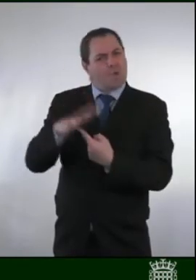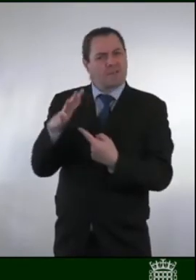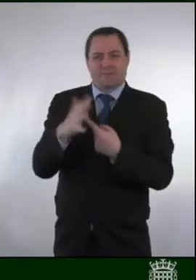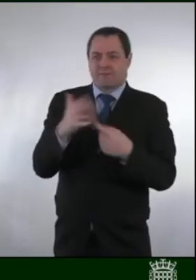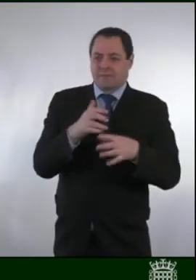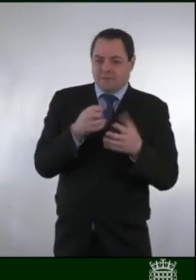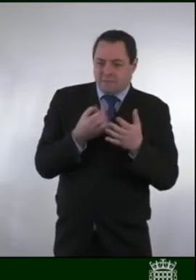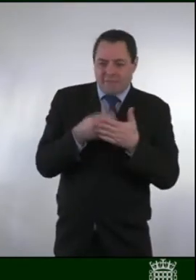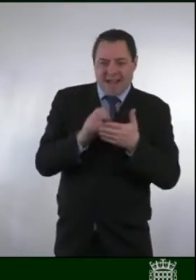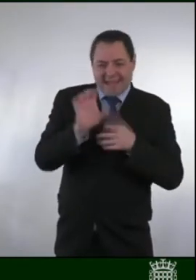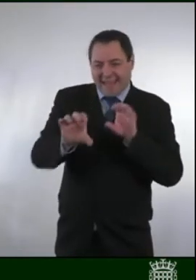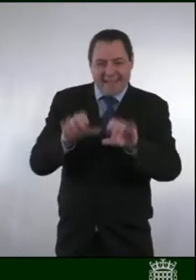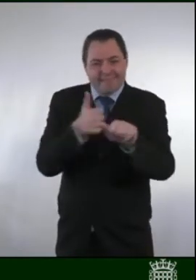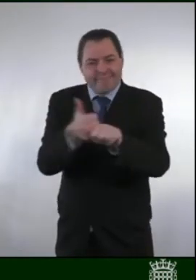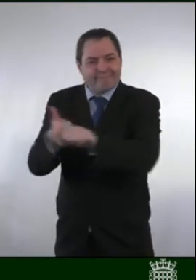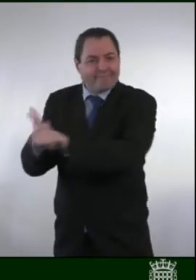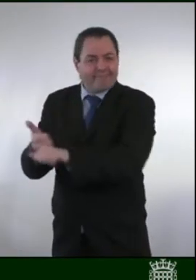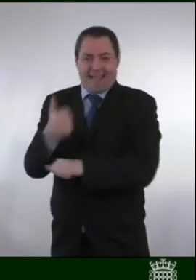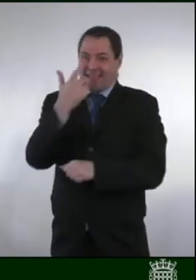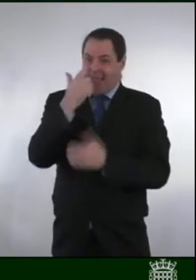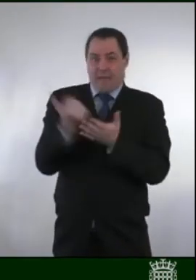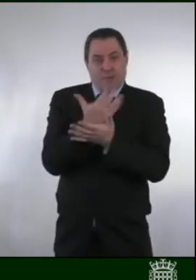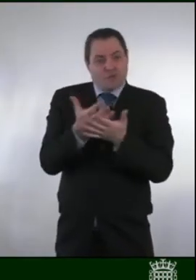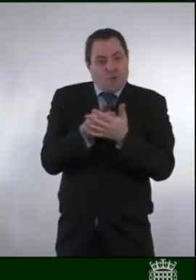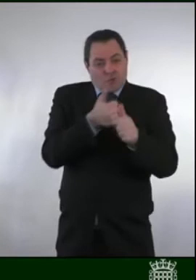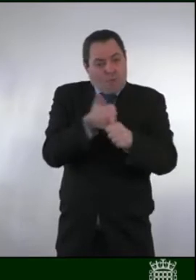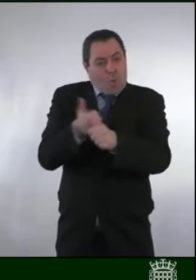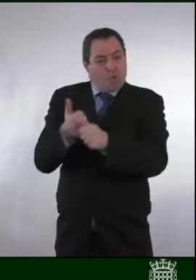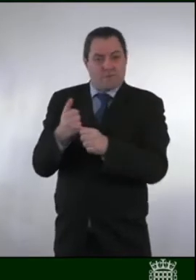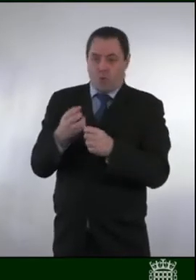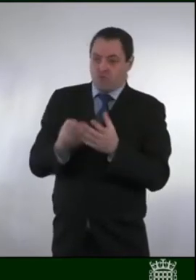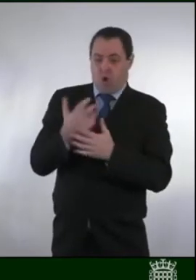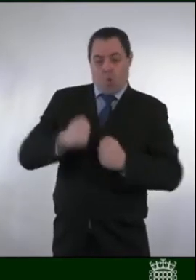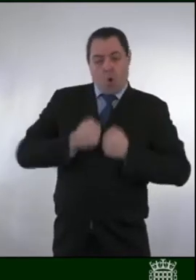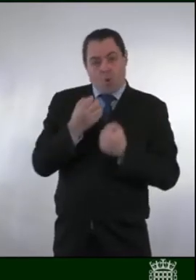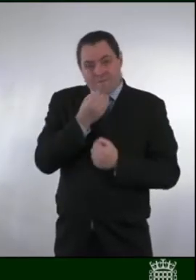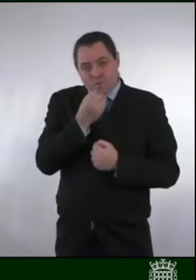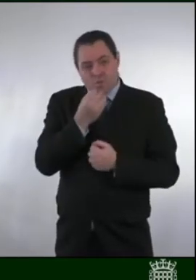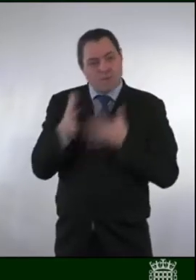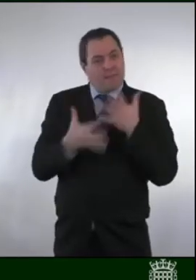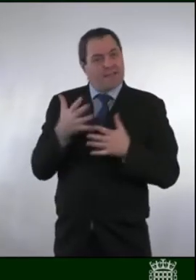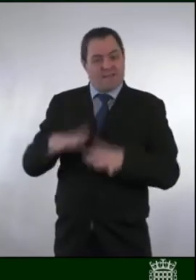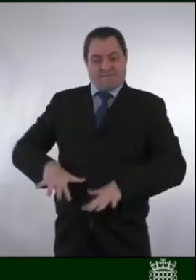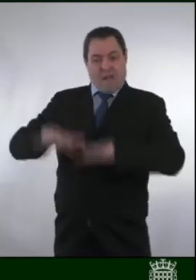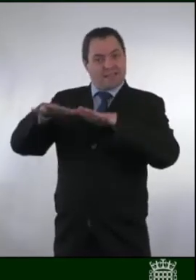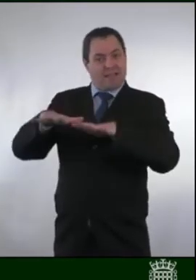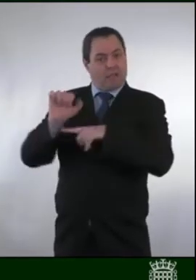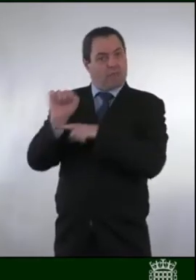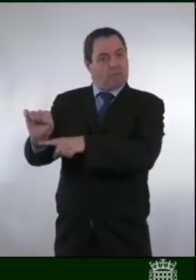Minister provide the infrastructure investment essential to tackling flooding in West Lancashire by giving